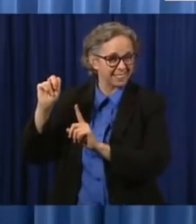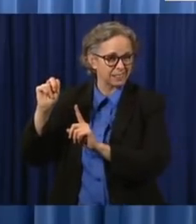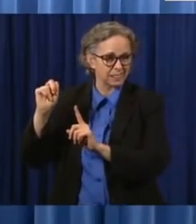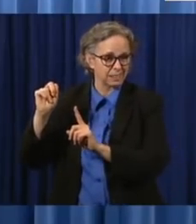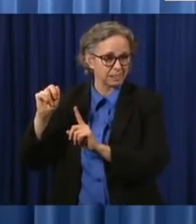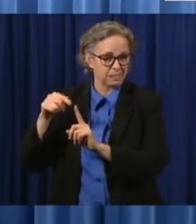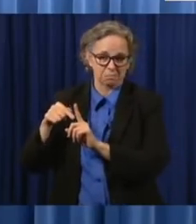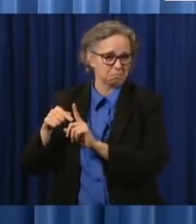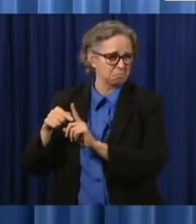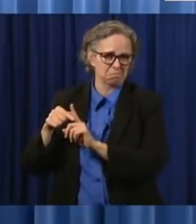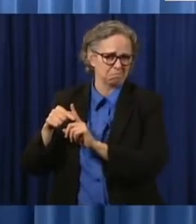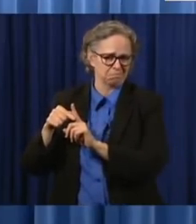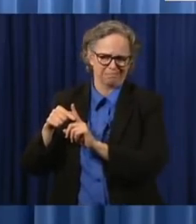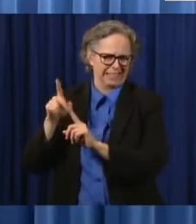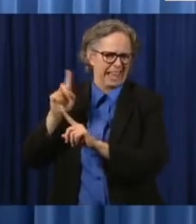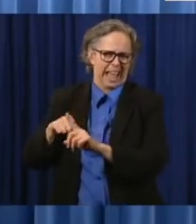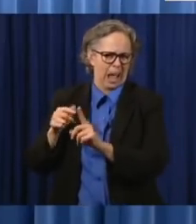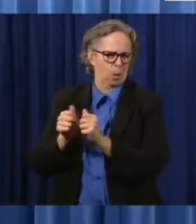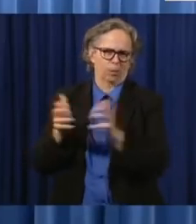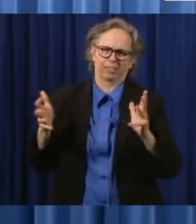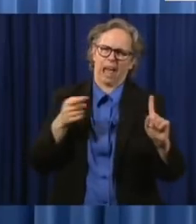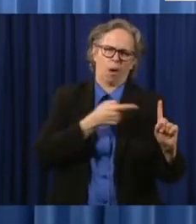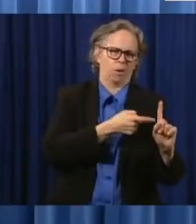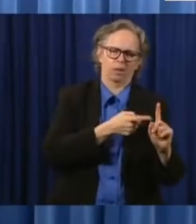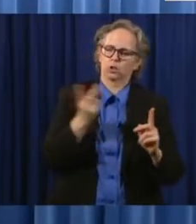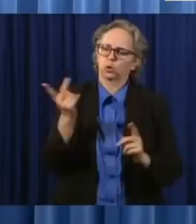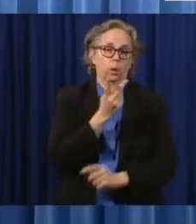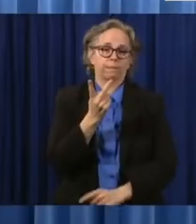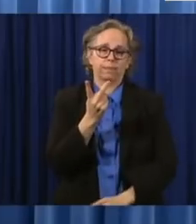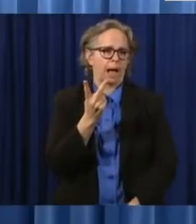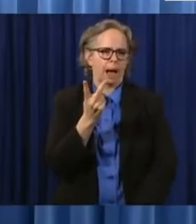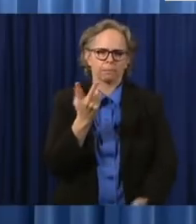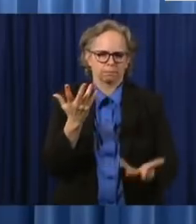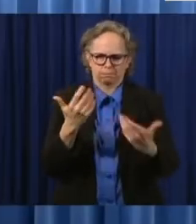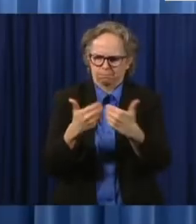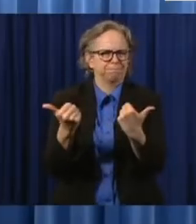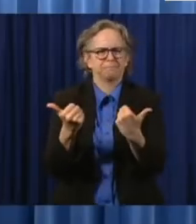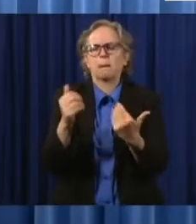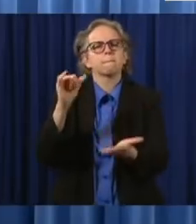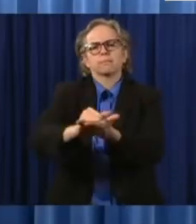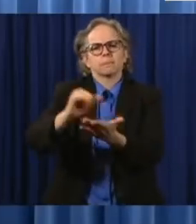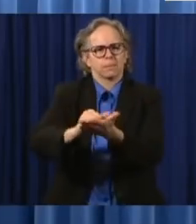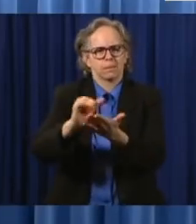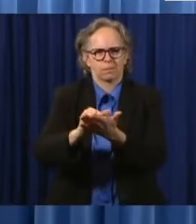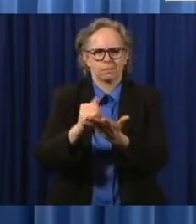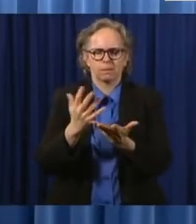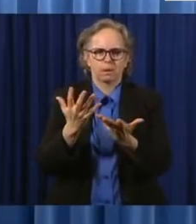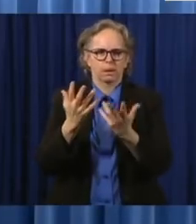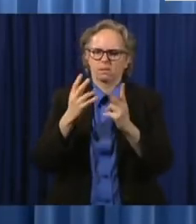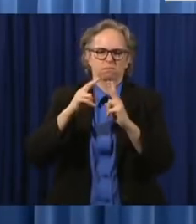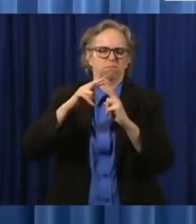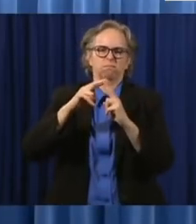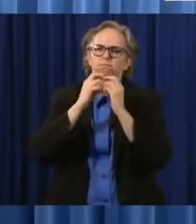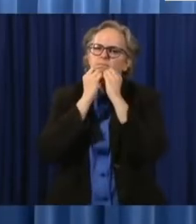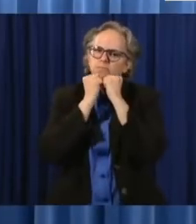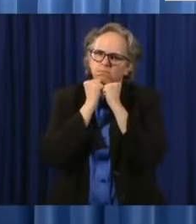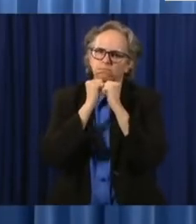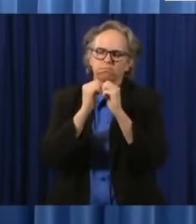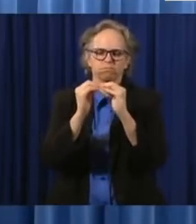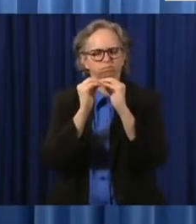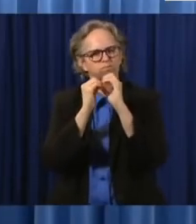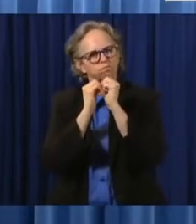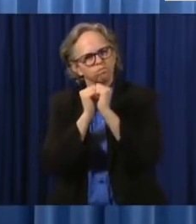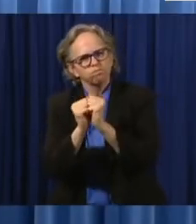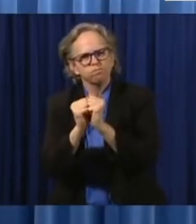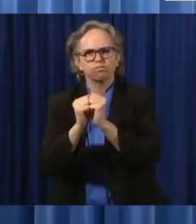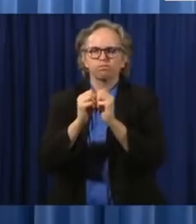The two were inseparable. The two were real partners. And theirs is